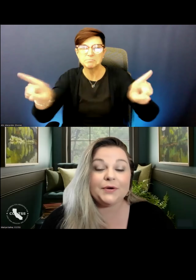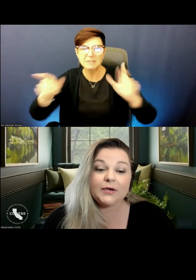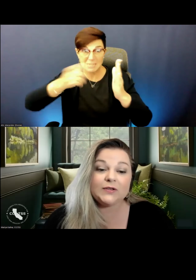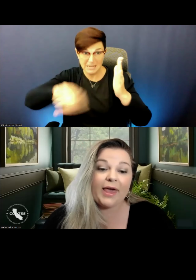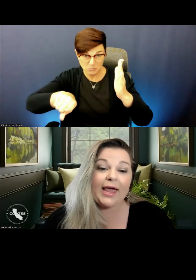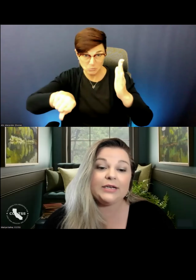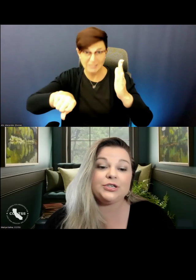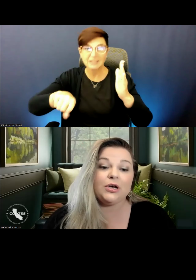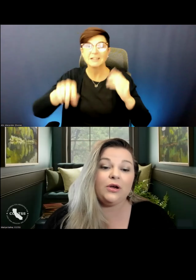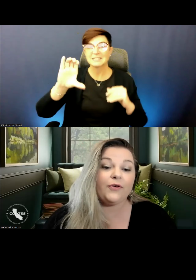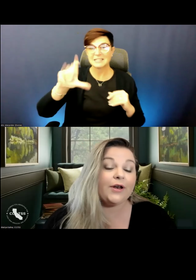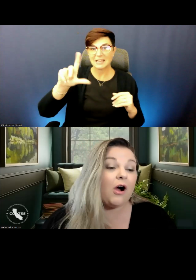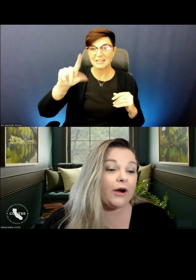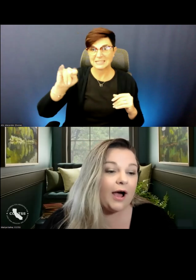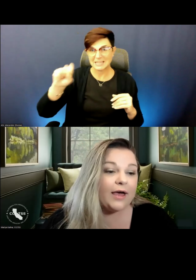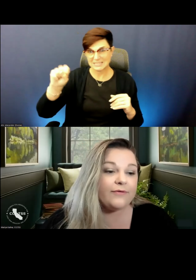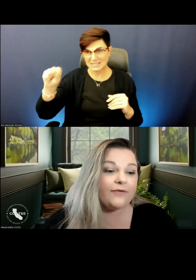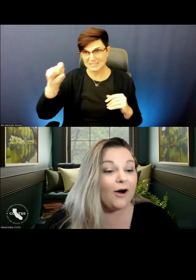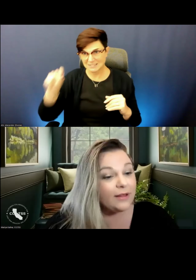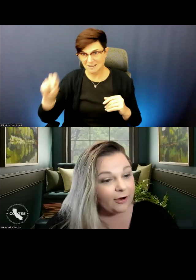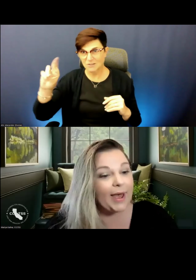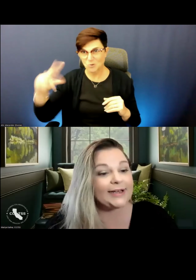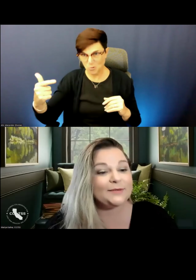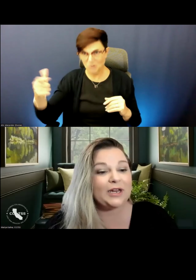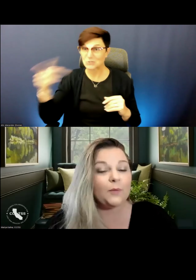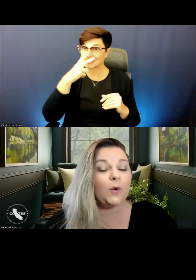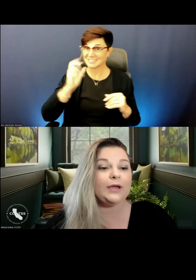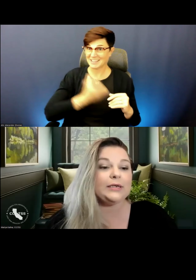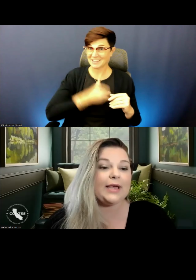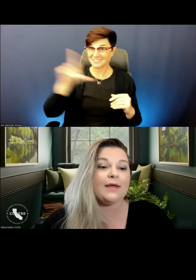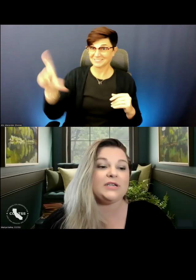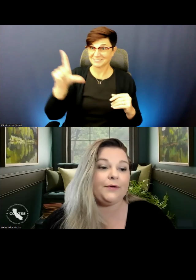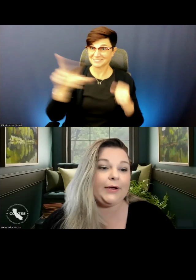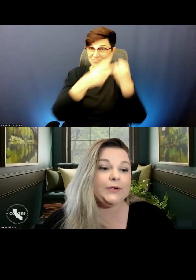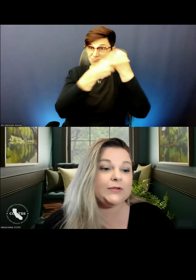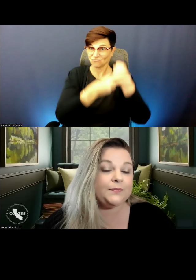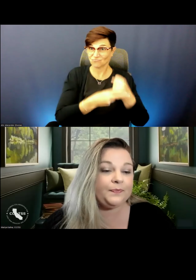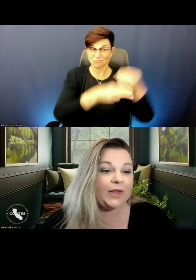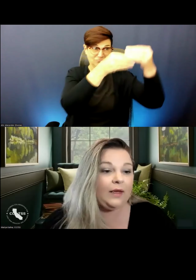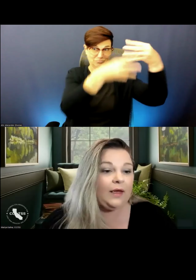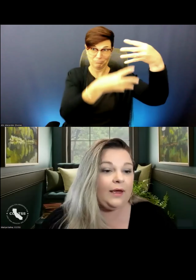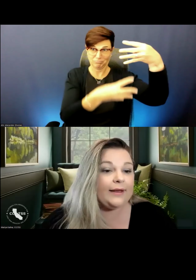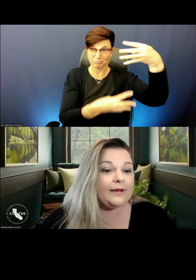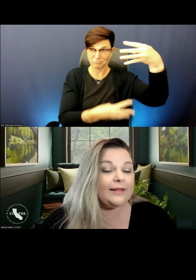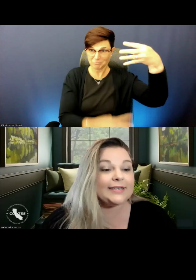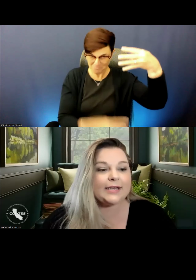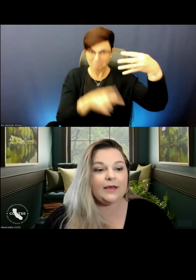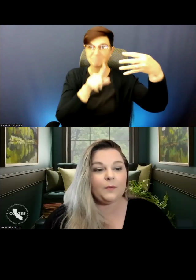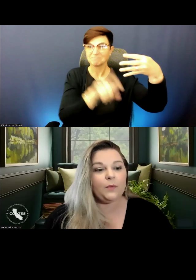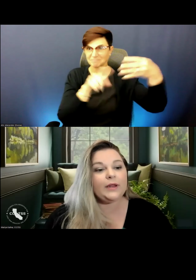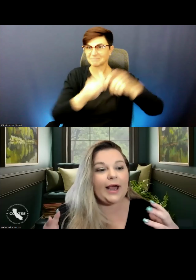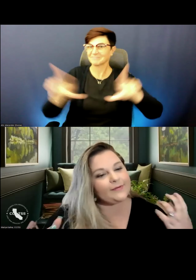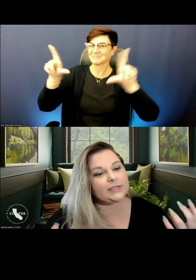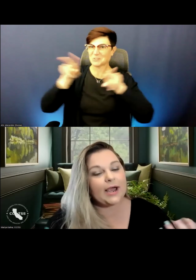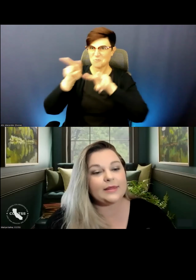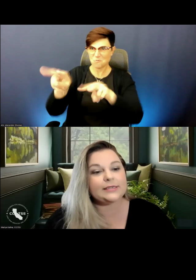ccltss.org materials page for an archive of all of our past meeting recordings and materials. And lastly,